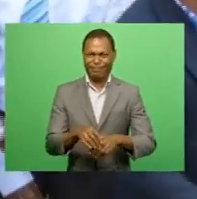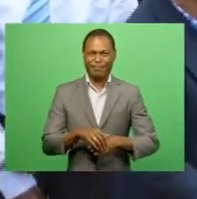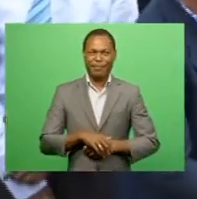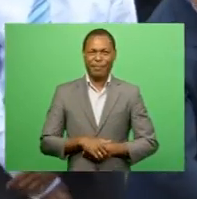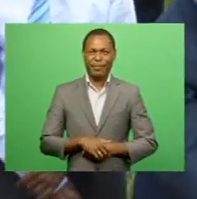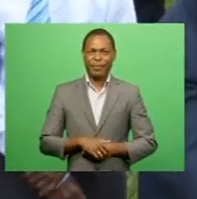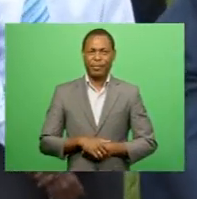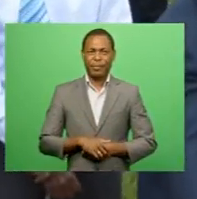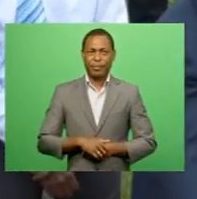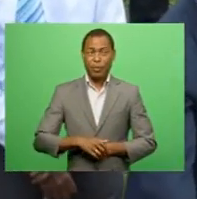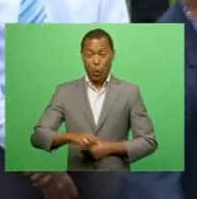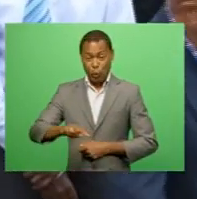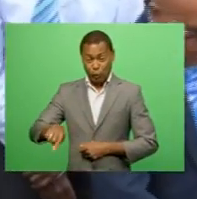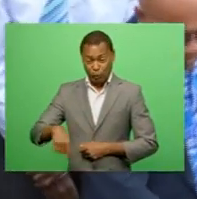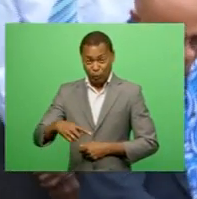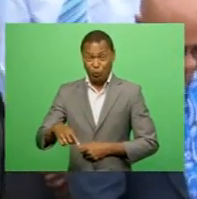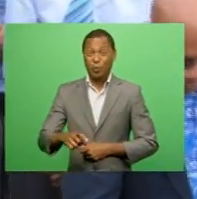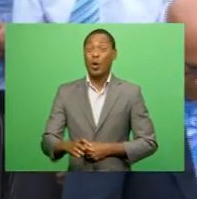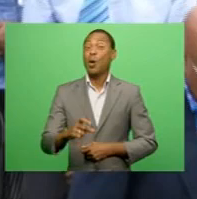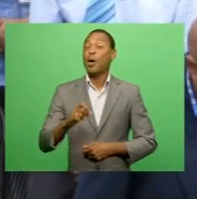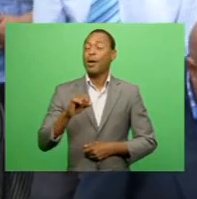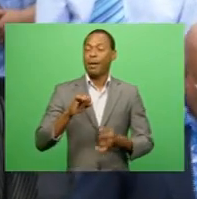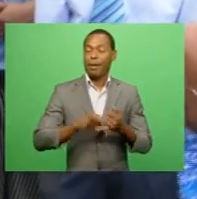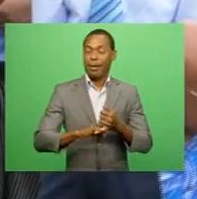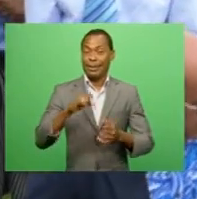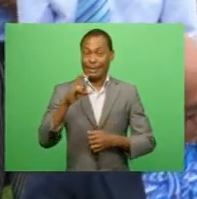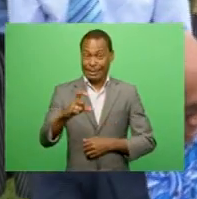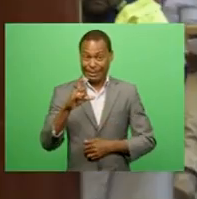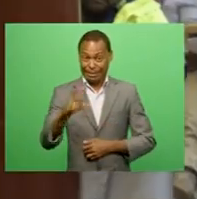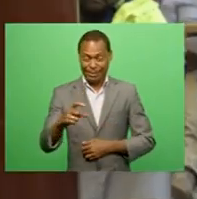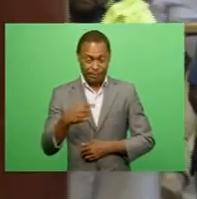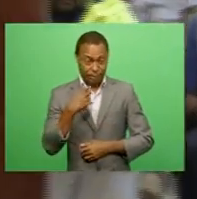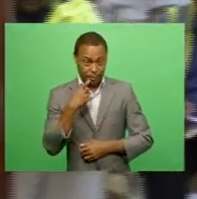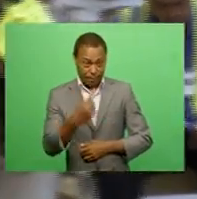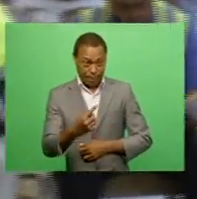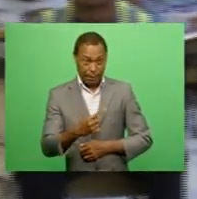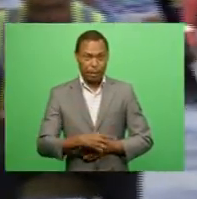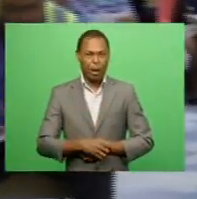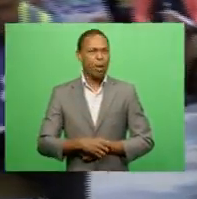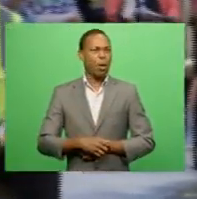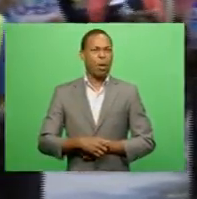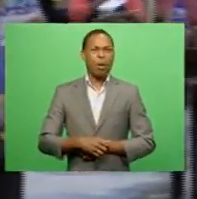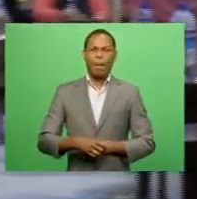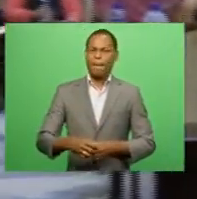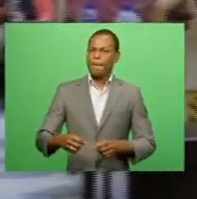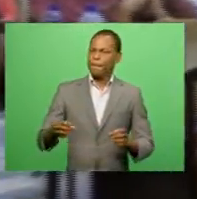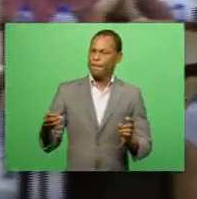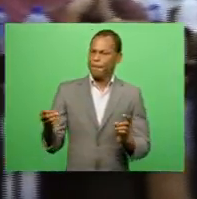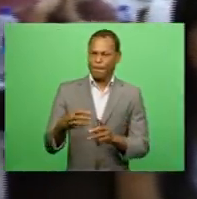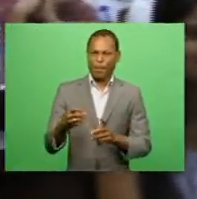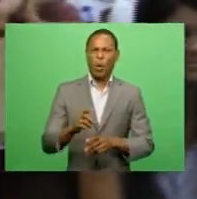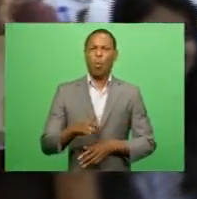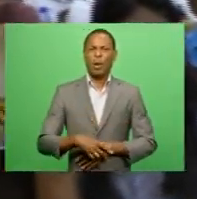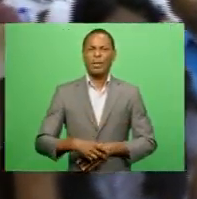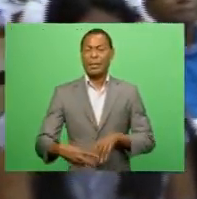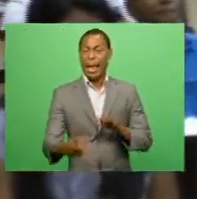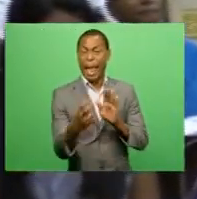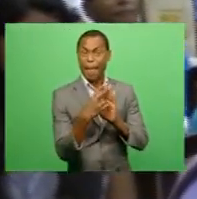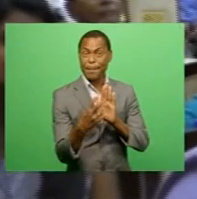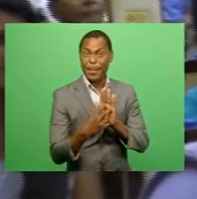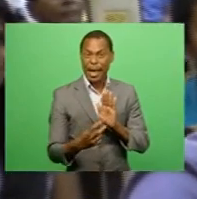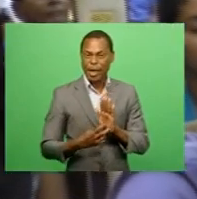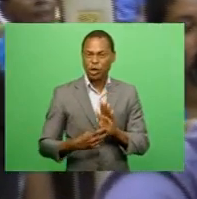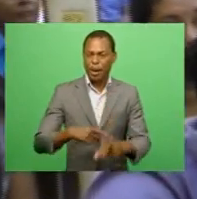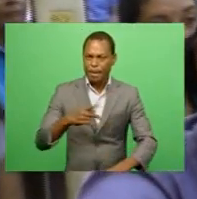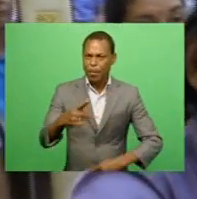Suva City Council Special Administrator Isikeli Tikundundua highlighted the need to modernize application and approval processes.